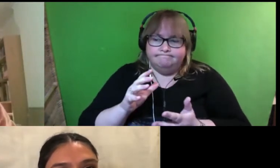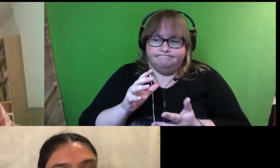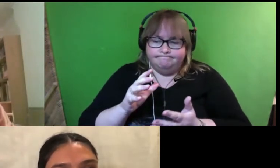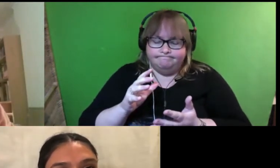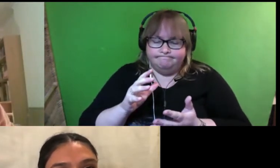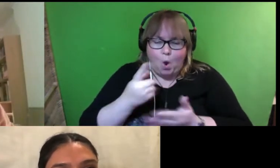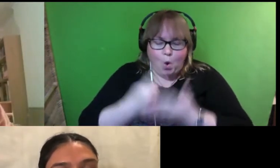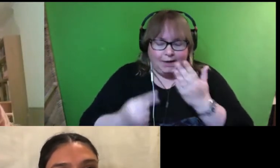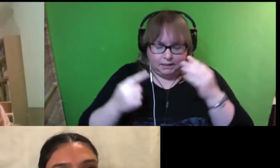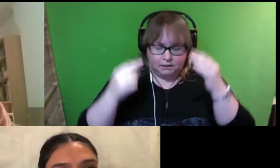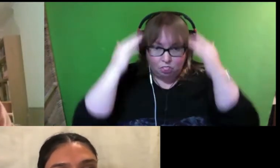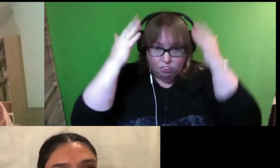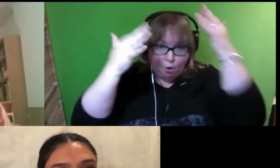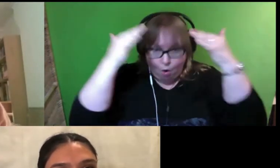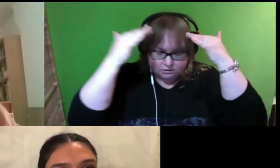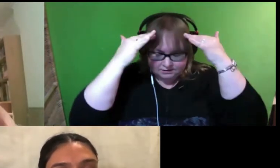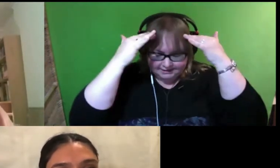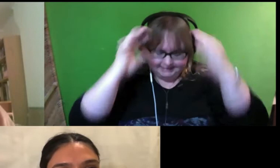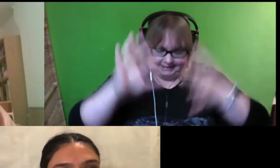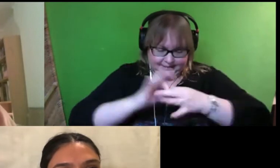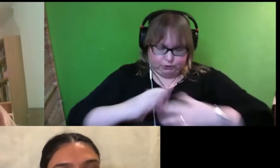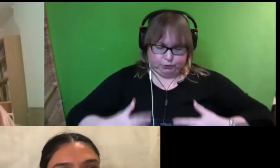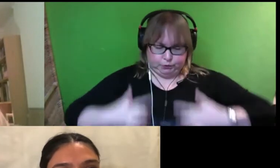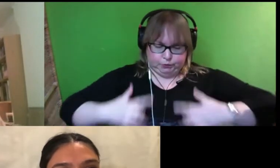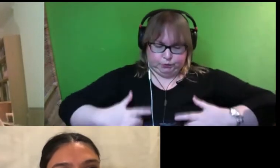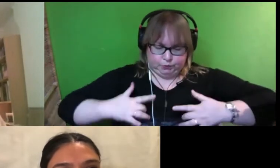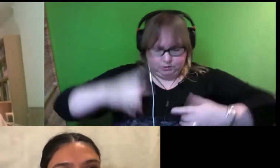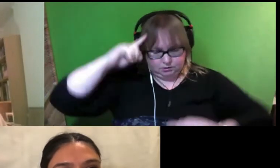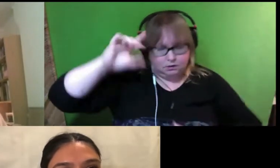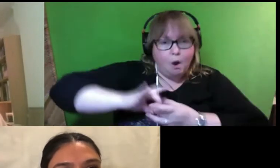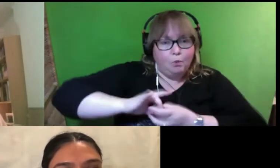body. And yeah, so what does this quote mean to you, essentially?